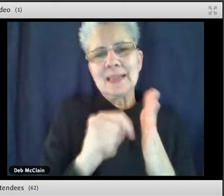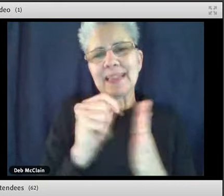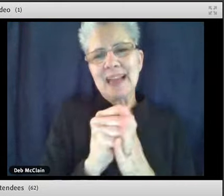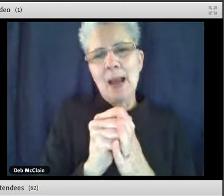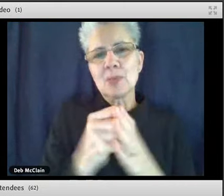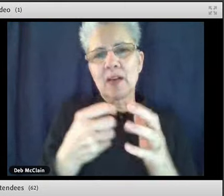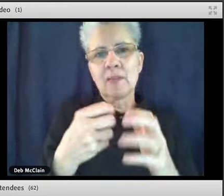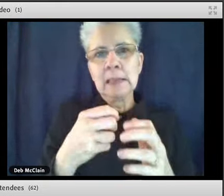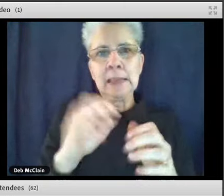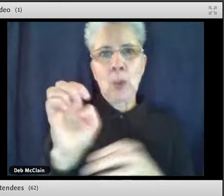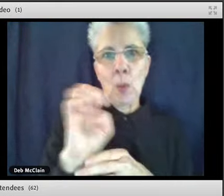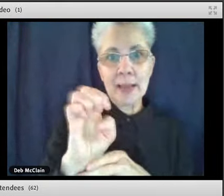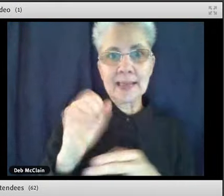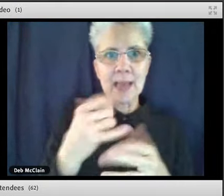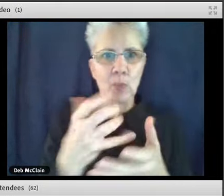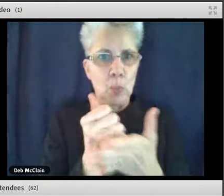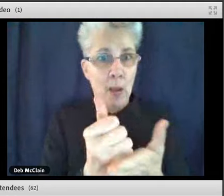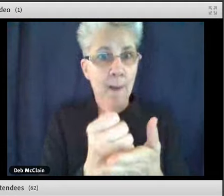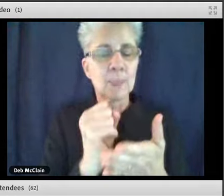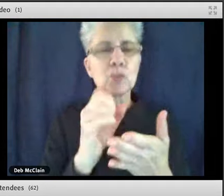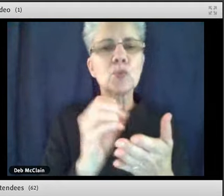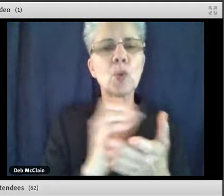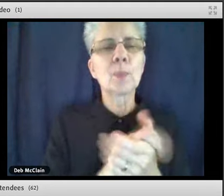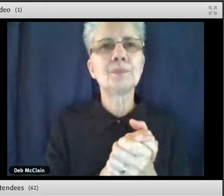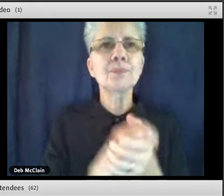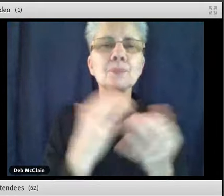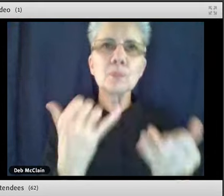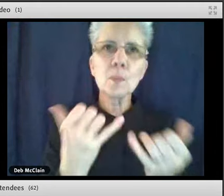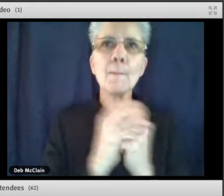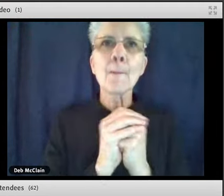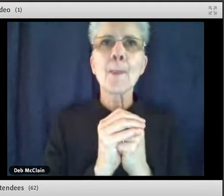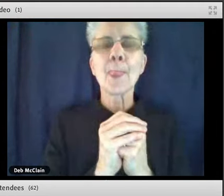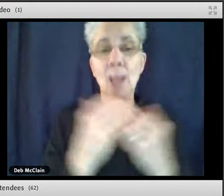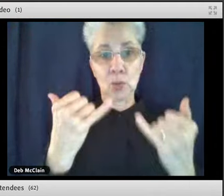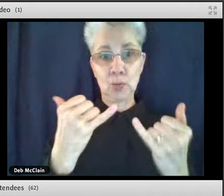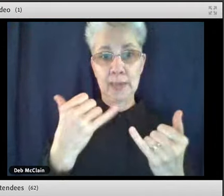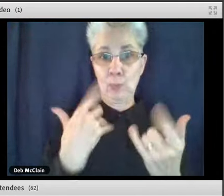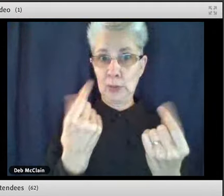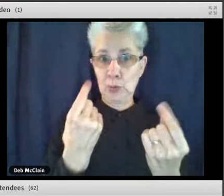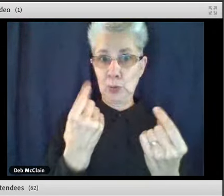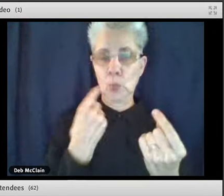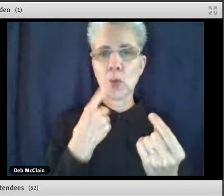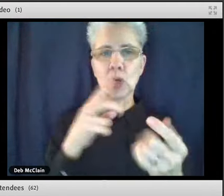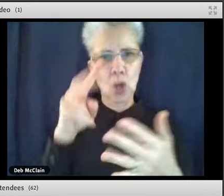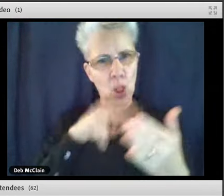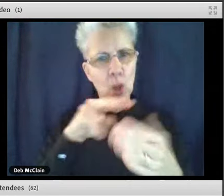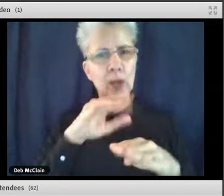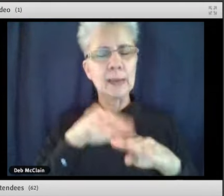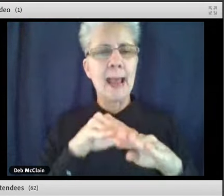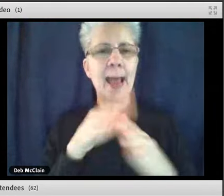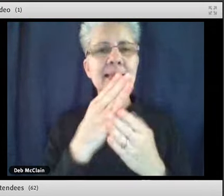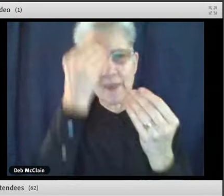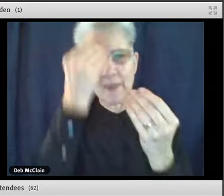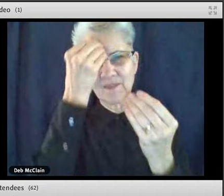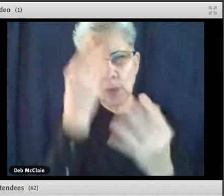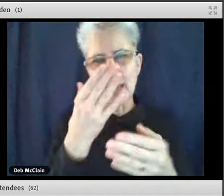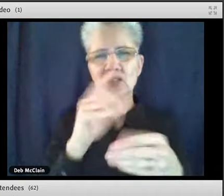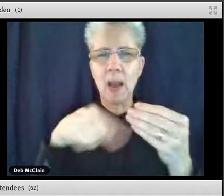people. And so today what we're going to do is we're going to look at some information on